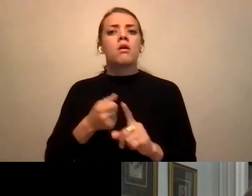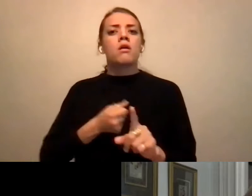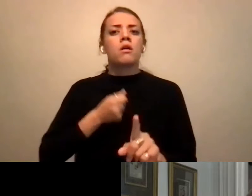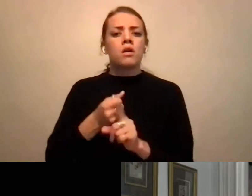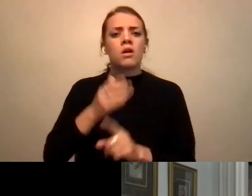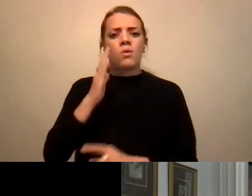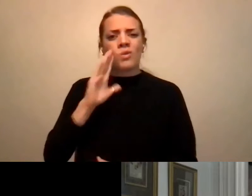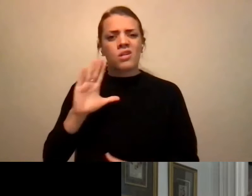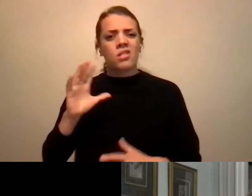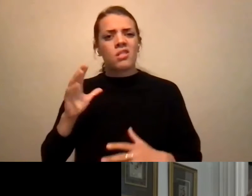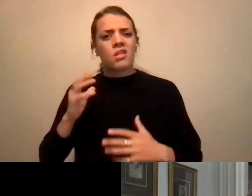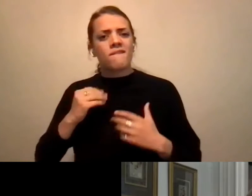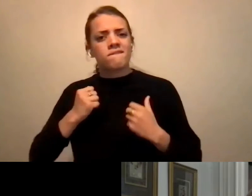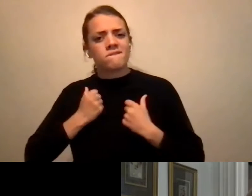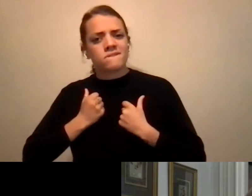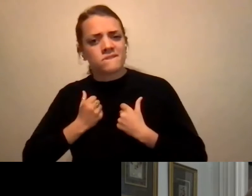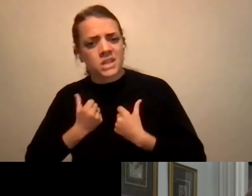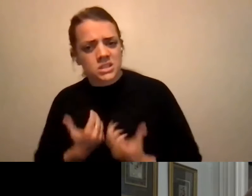And